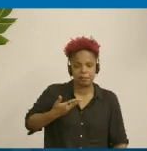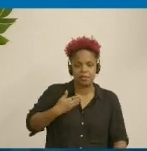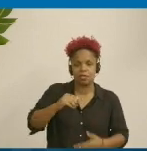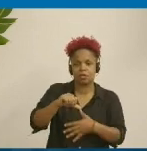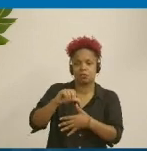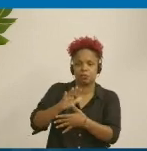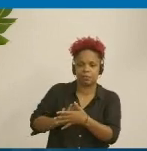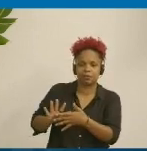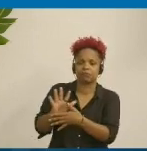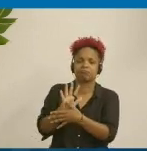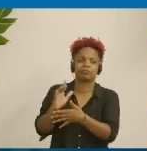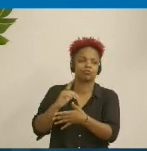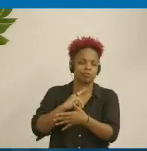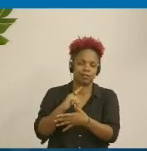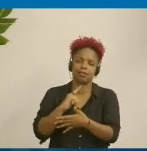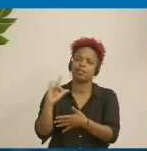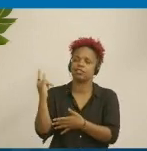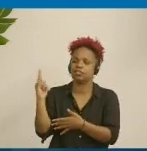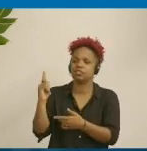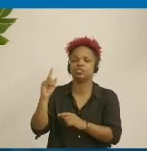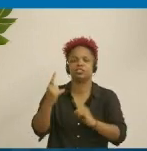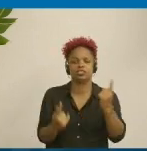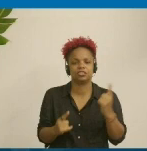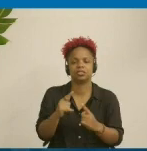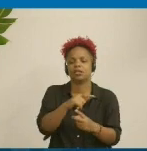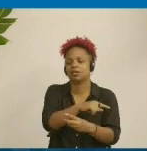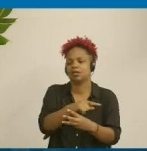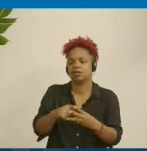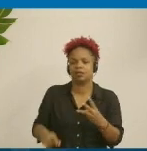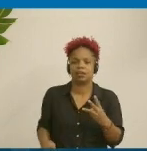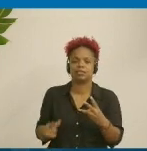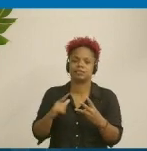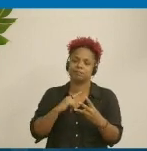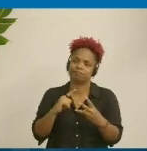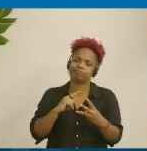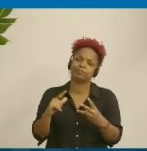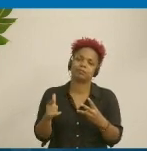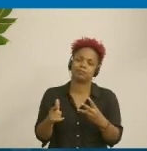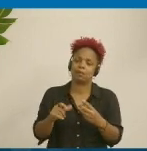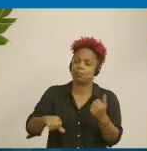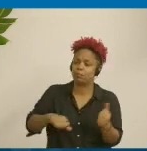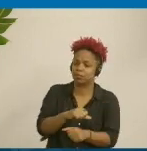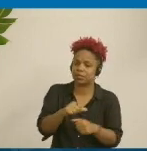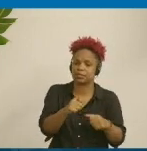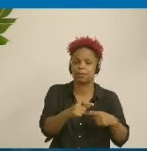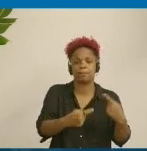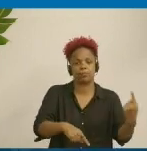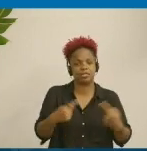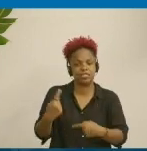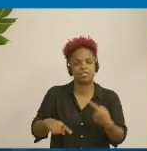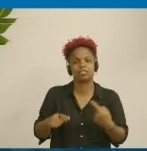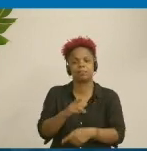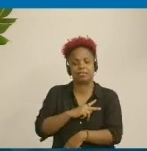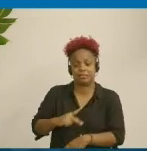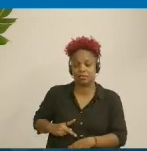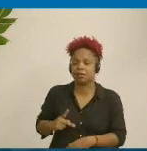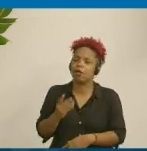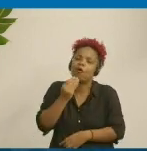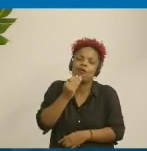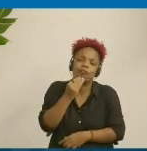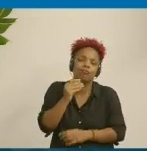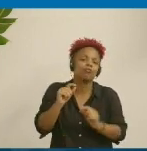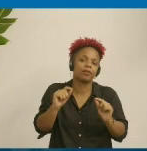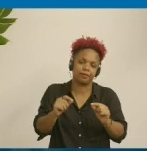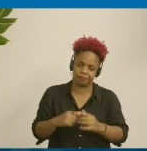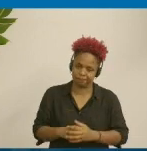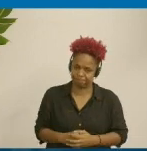three countries undergoing big political shifts. Now is an obvious time to move while there's the political interest, try